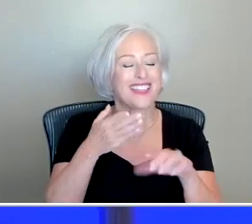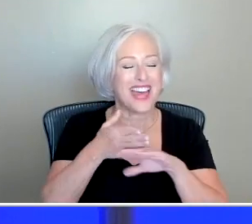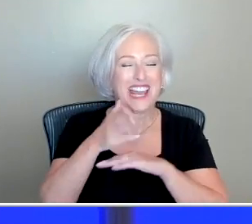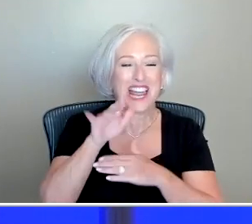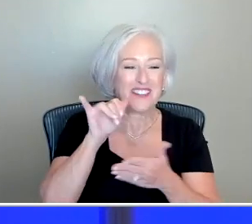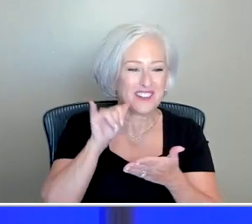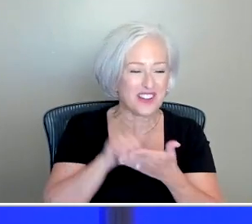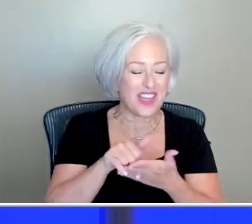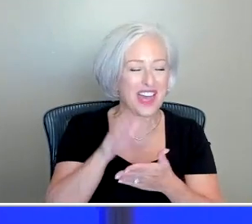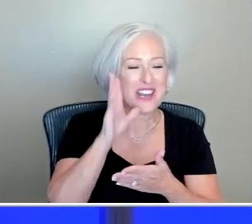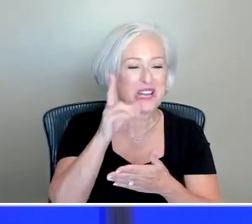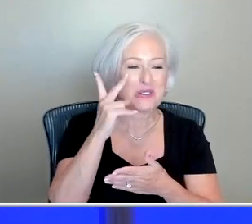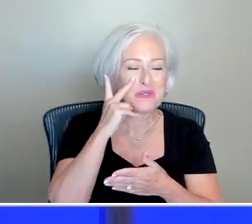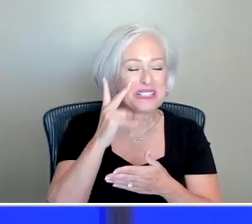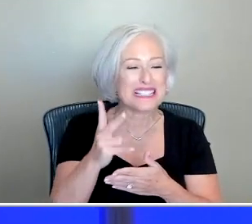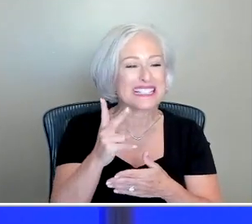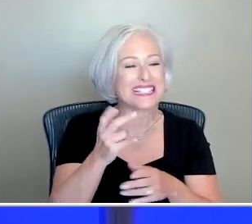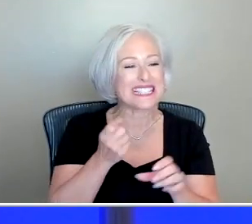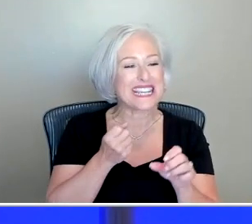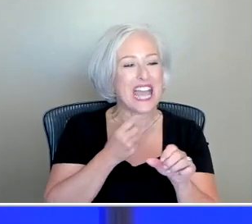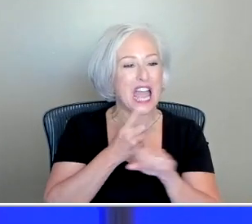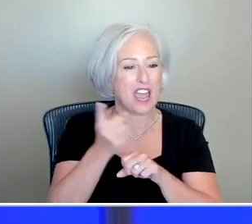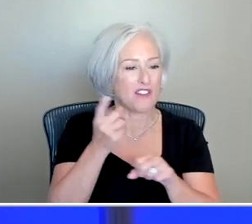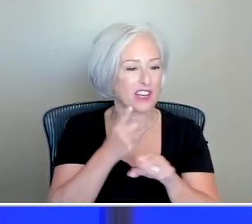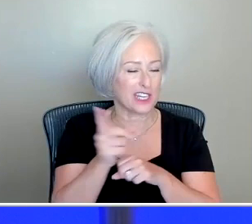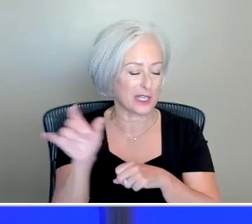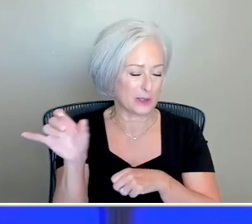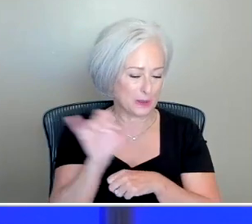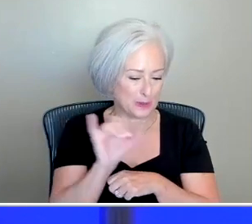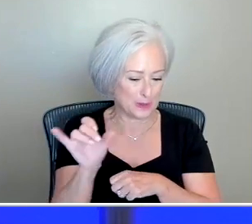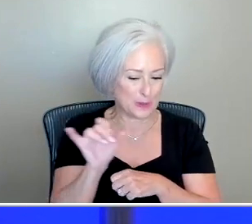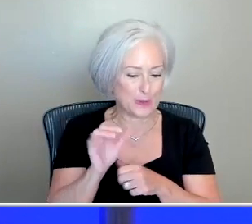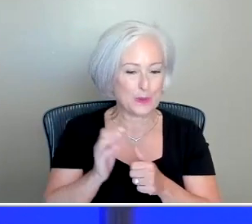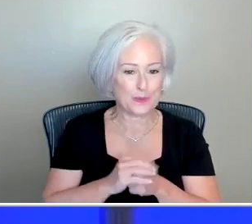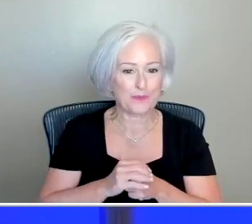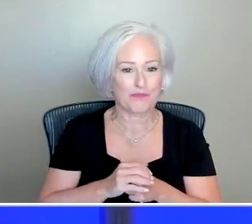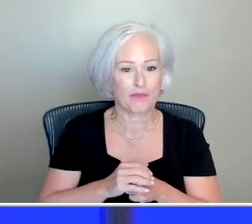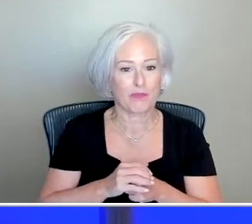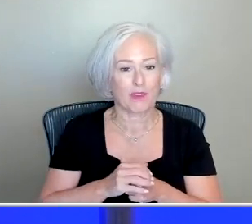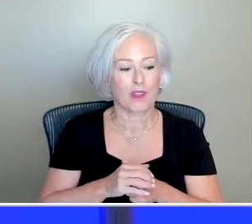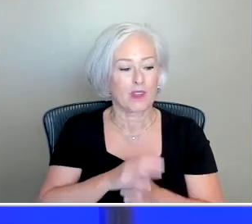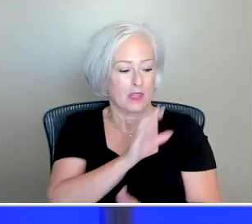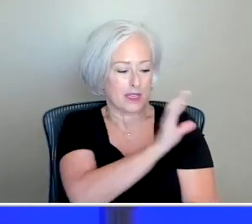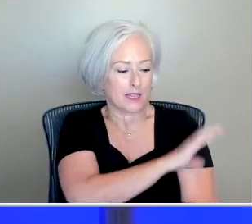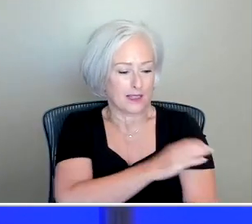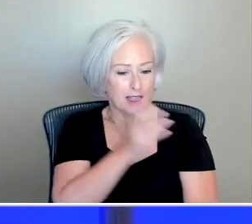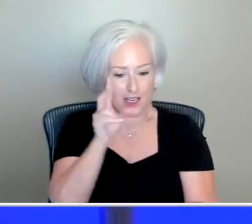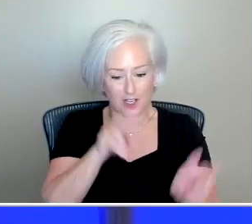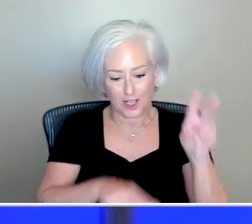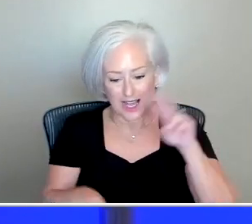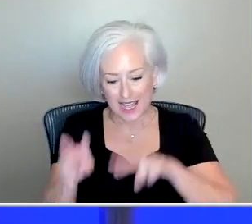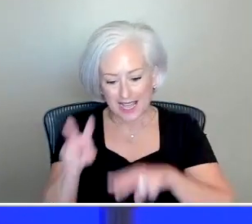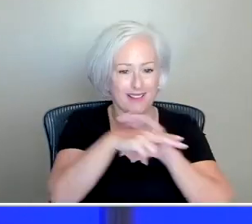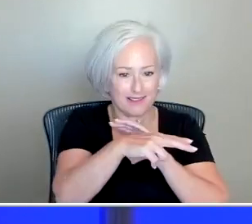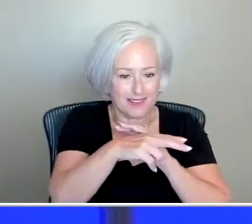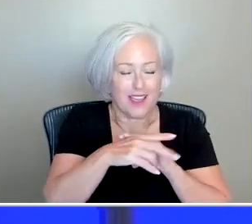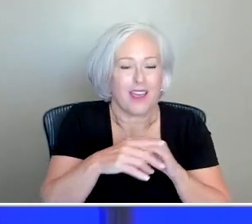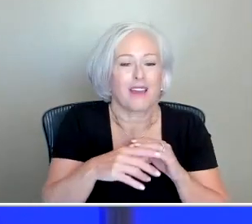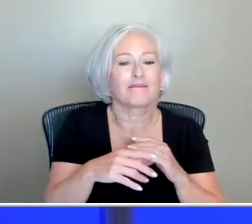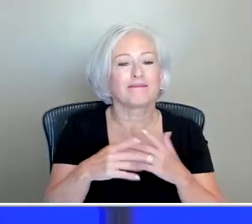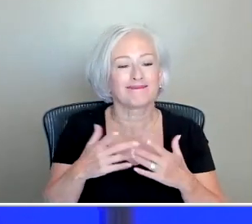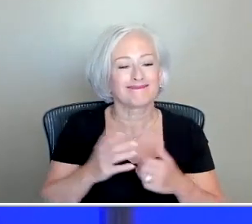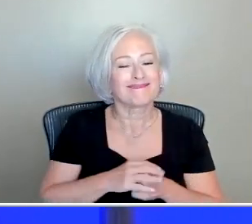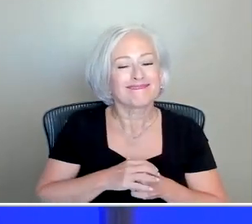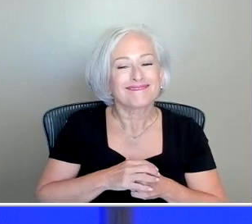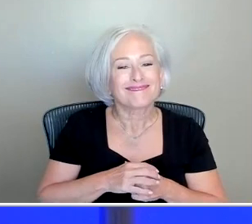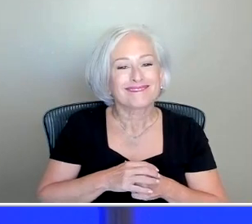every year as well. And that's for clinical examination and occasional CAT scans and so forth. With Gary, we've become friends over the